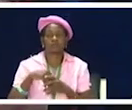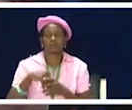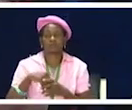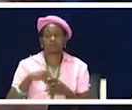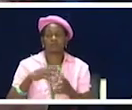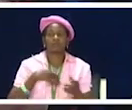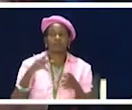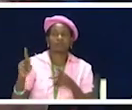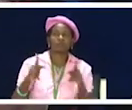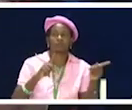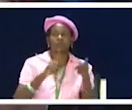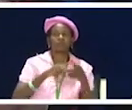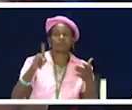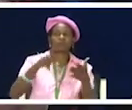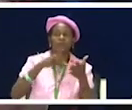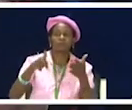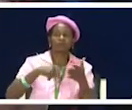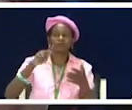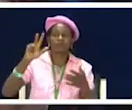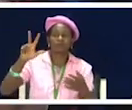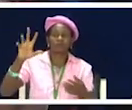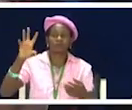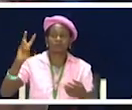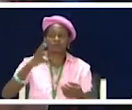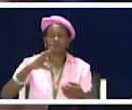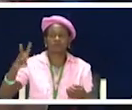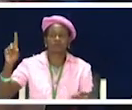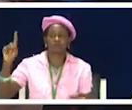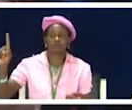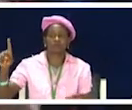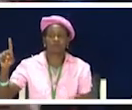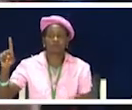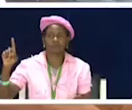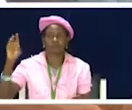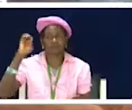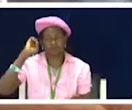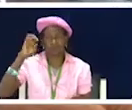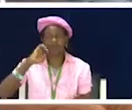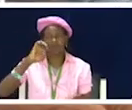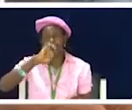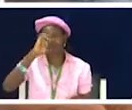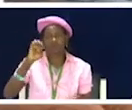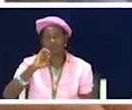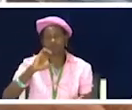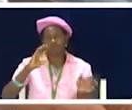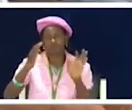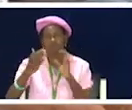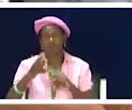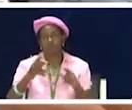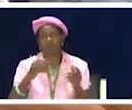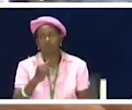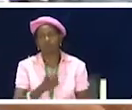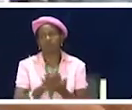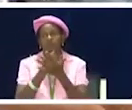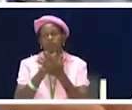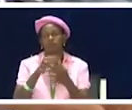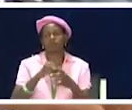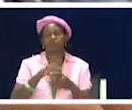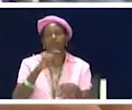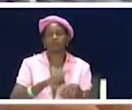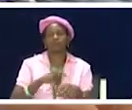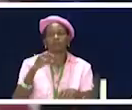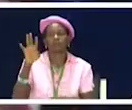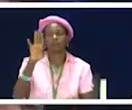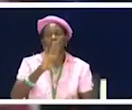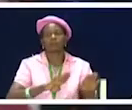And according to Psalm 46, verse 1, Psalm 46, verse 1 is the ever-present help in time of